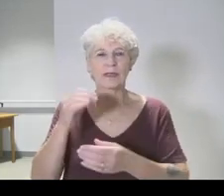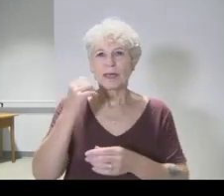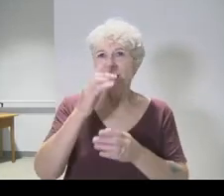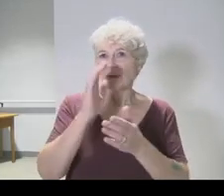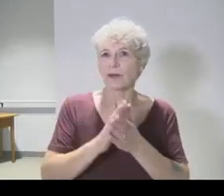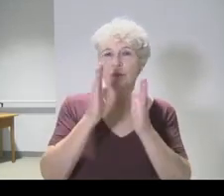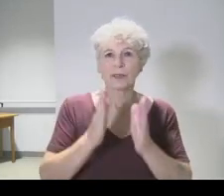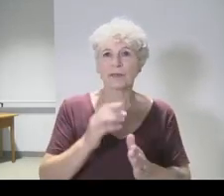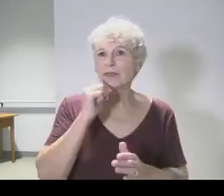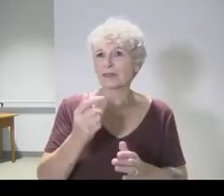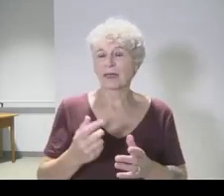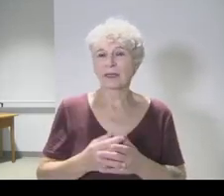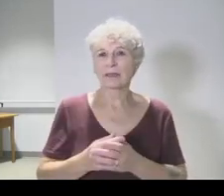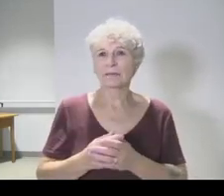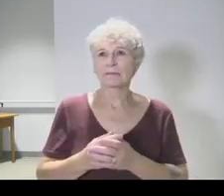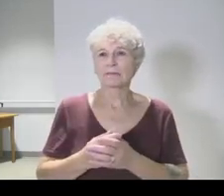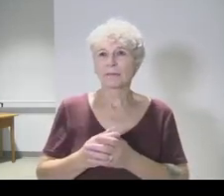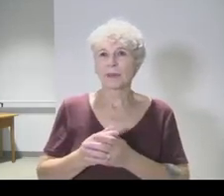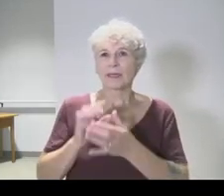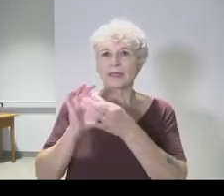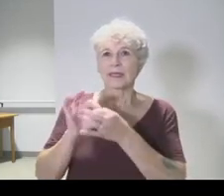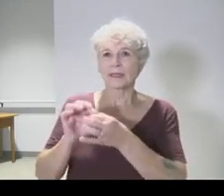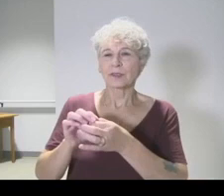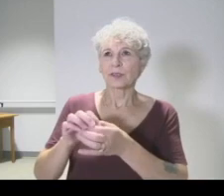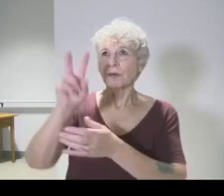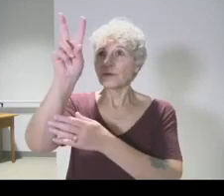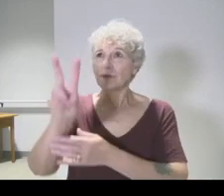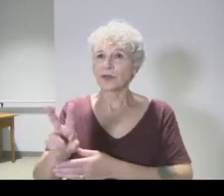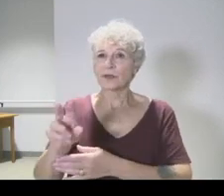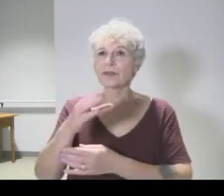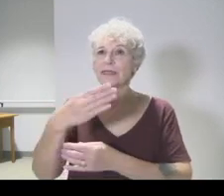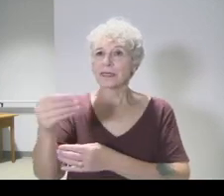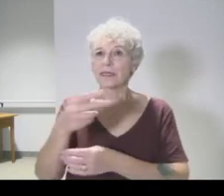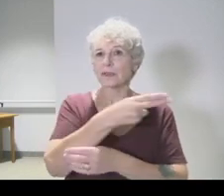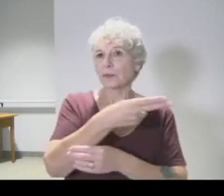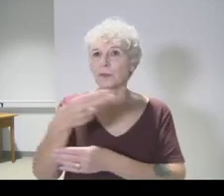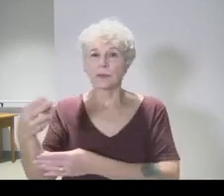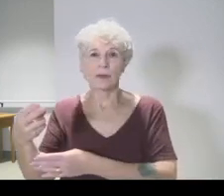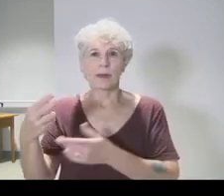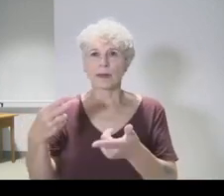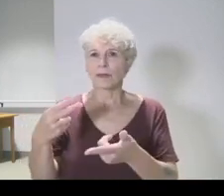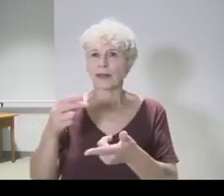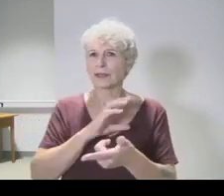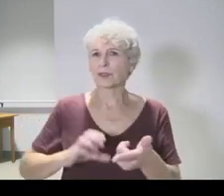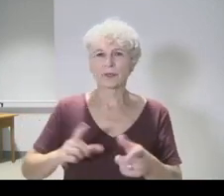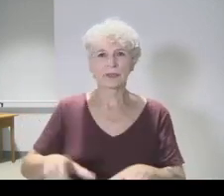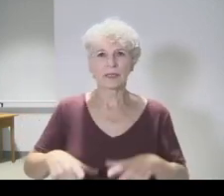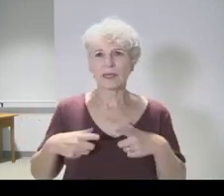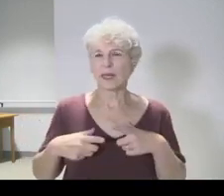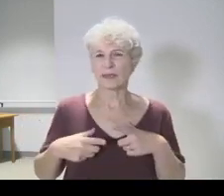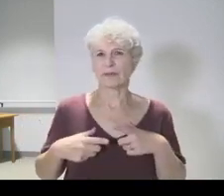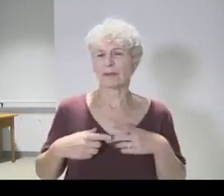their vertical relationship with God and their horizontal relationship with other believers, then their Christian life will be